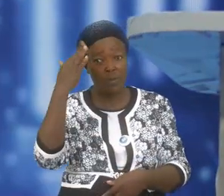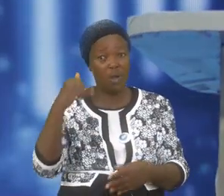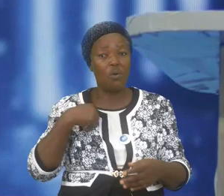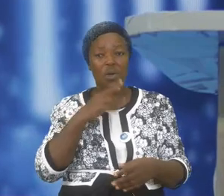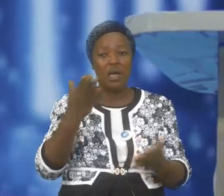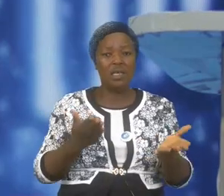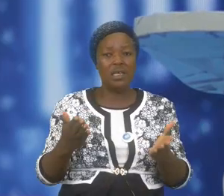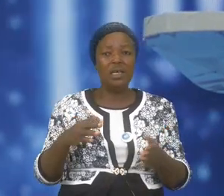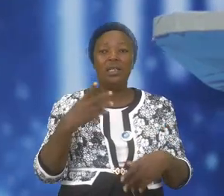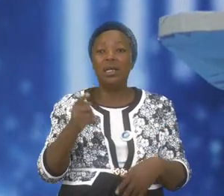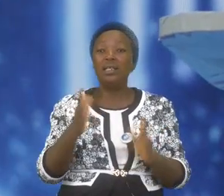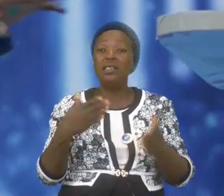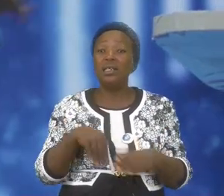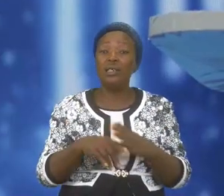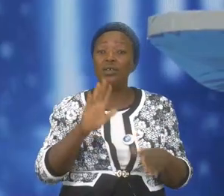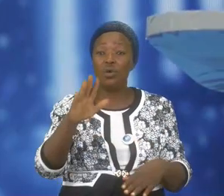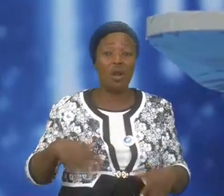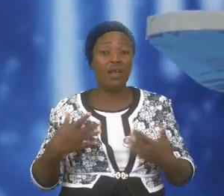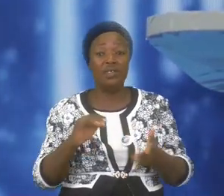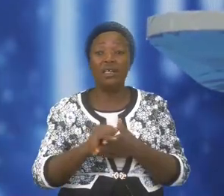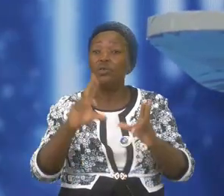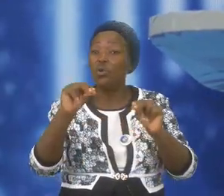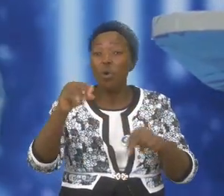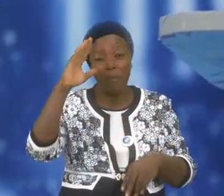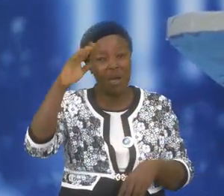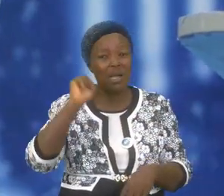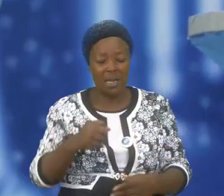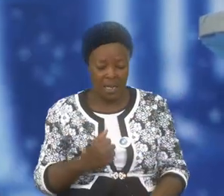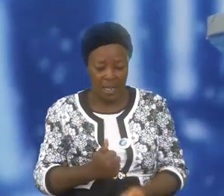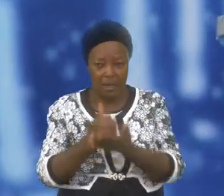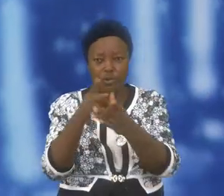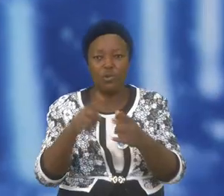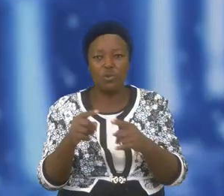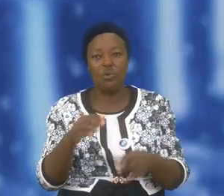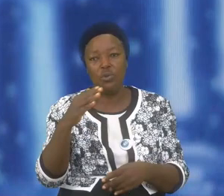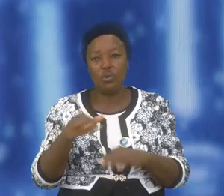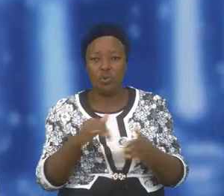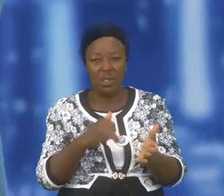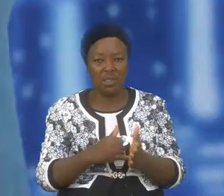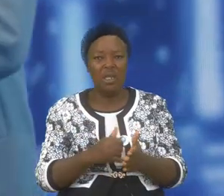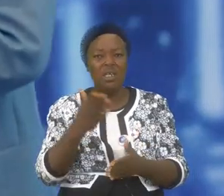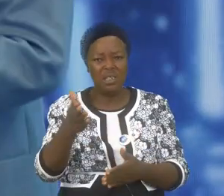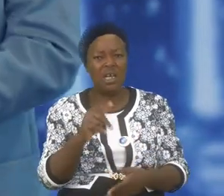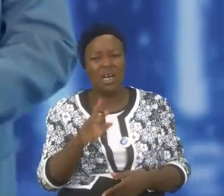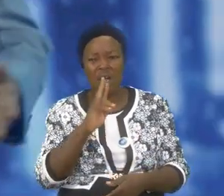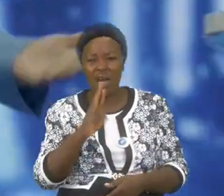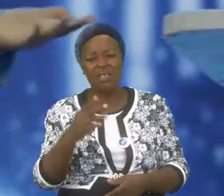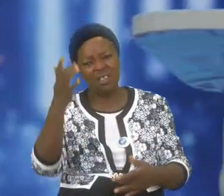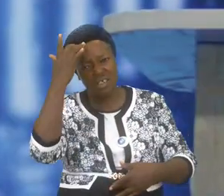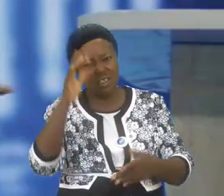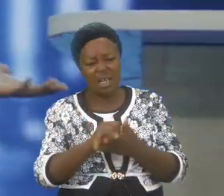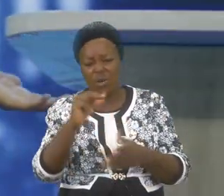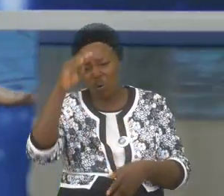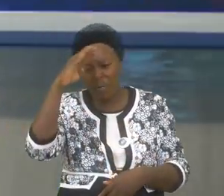you with. There are sicknesses that no man can heal. There are difficulties that no man can solve. There